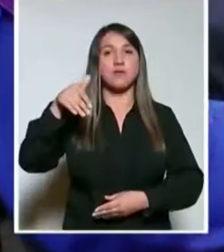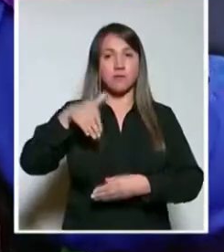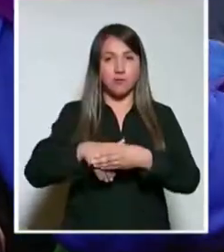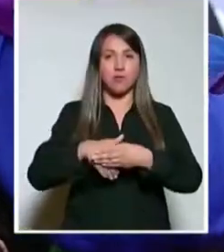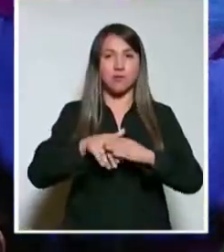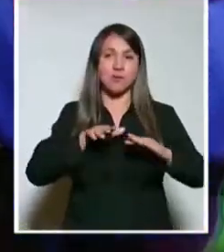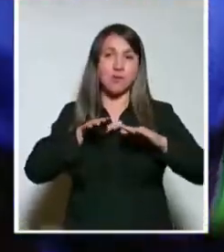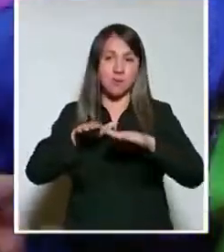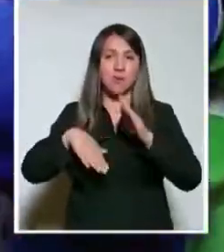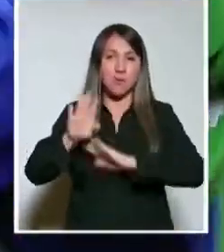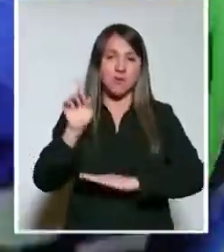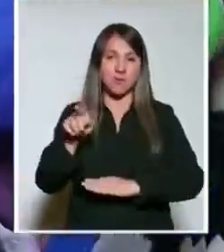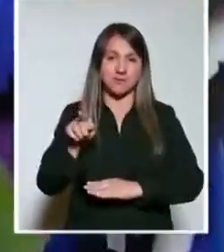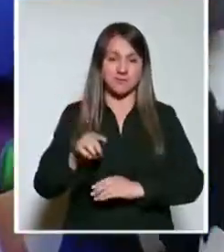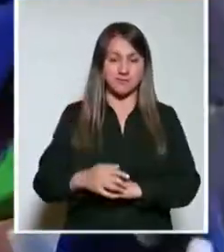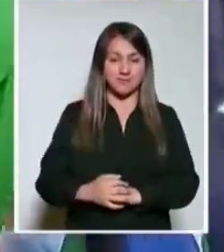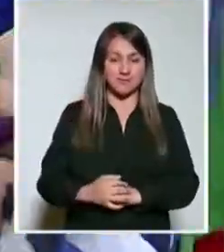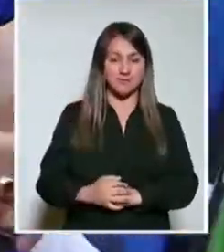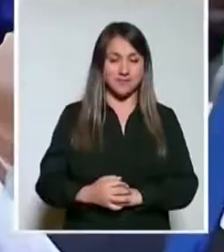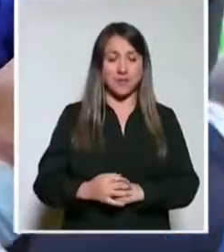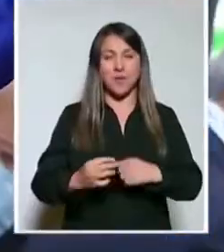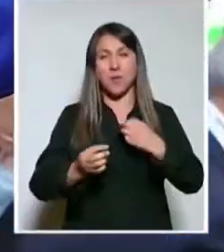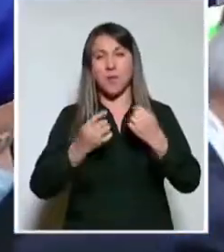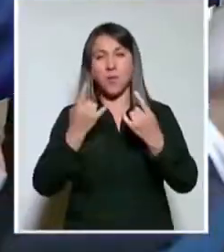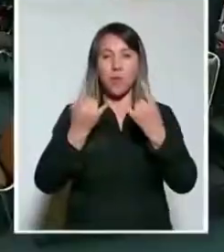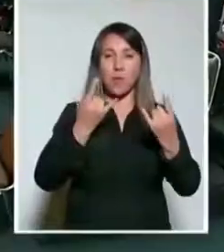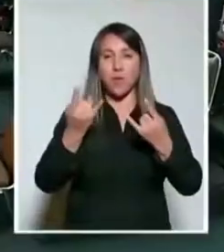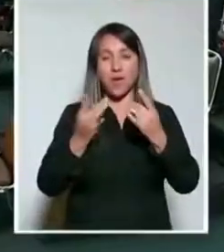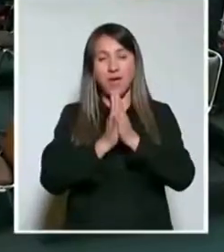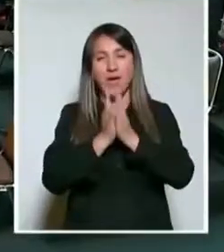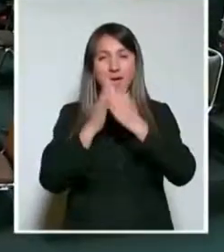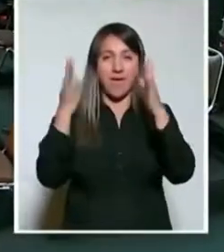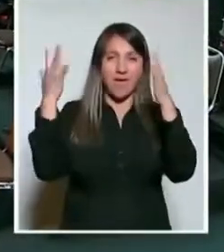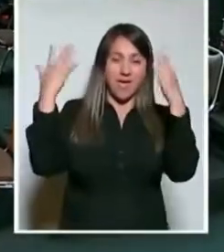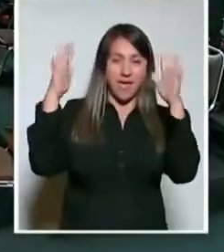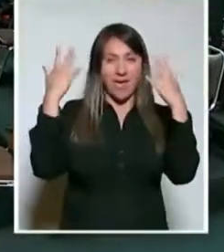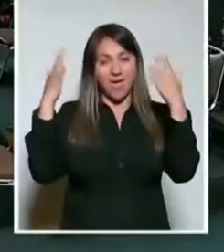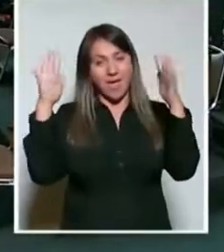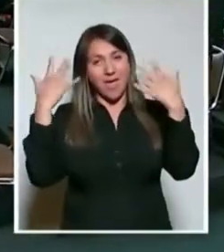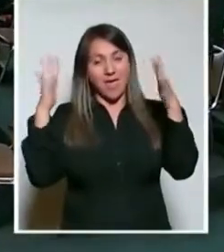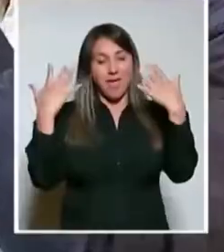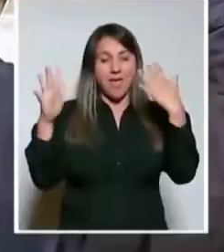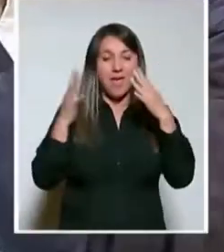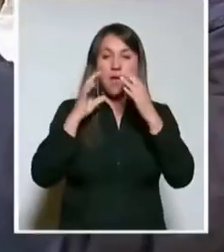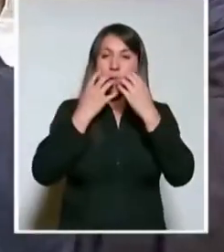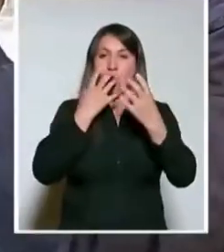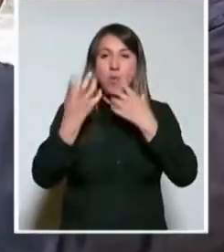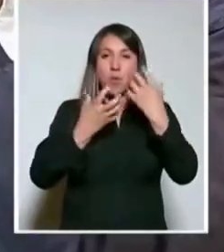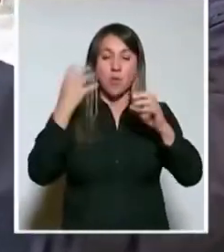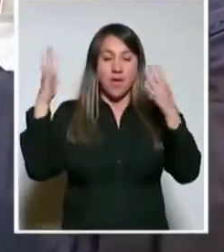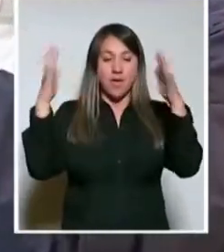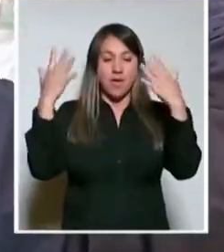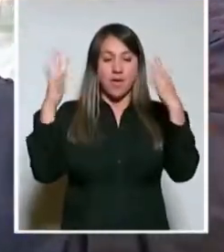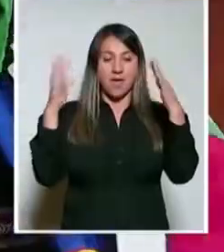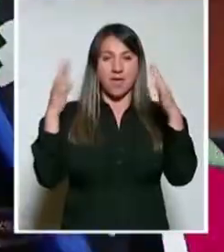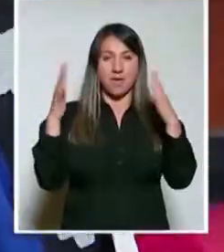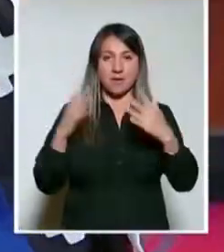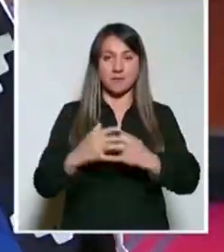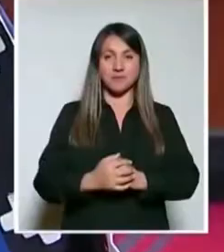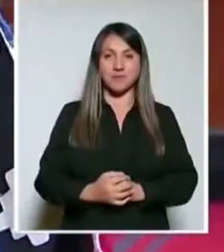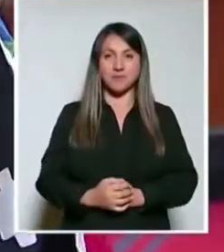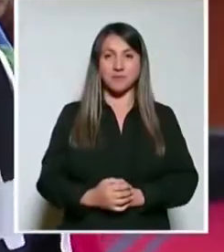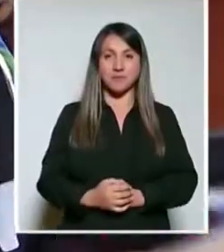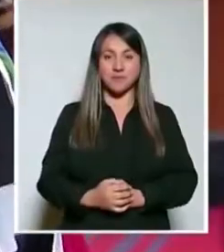Elisa Loncón is a university professor and community advocate. She was picked by over half of the 155 delegates charged